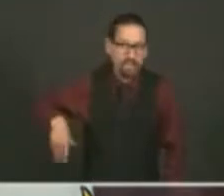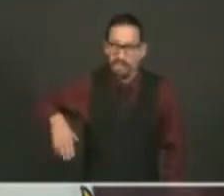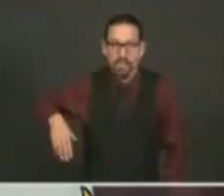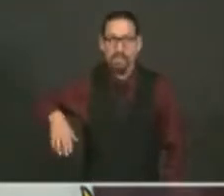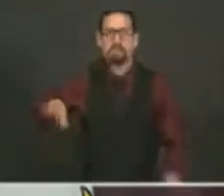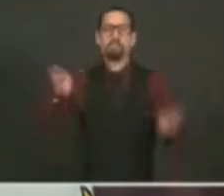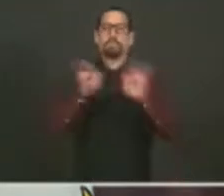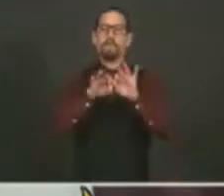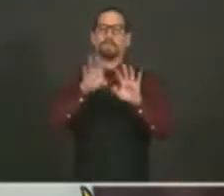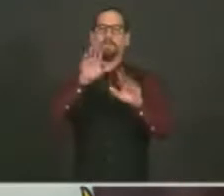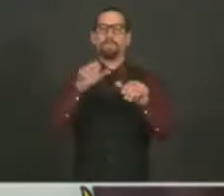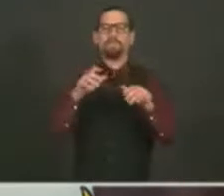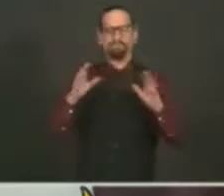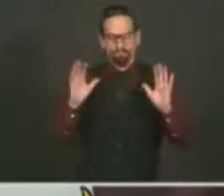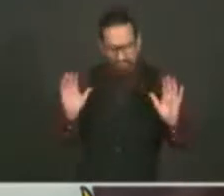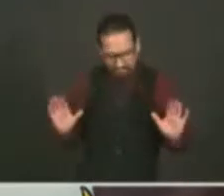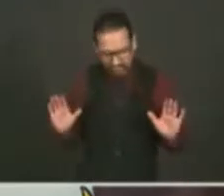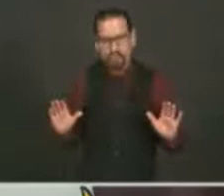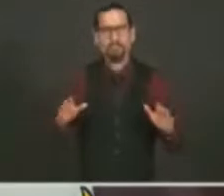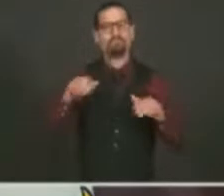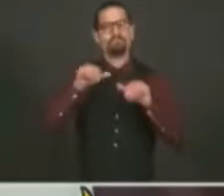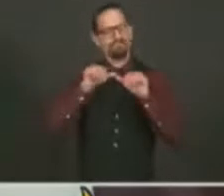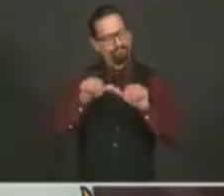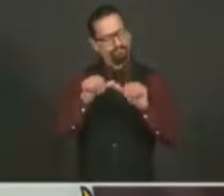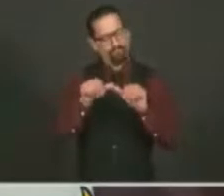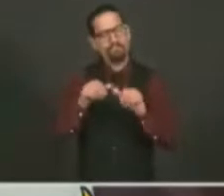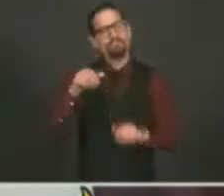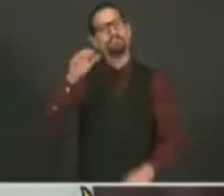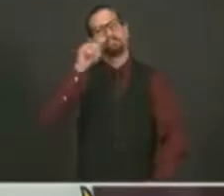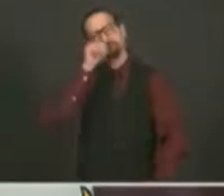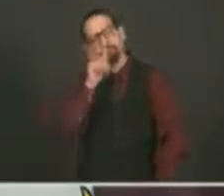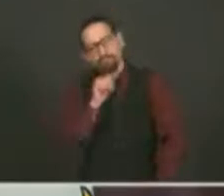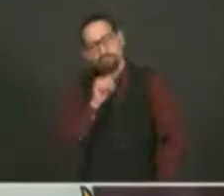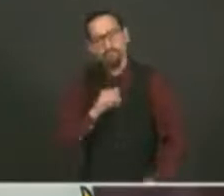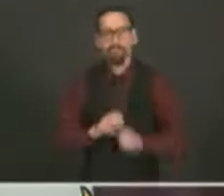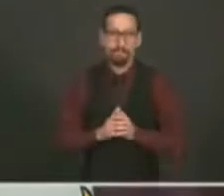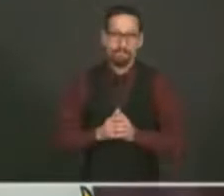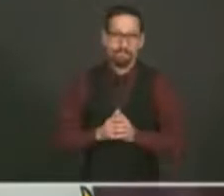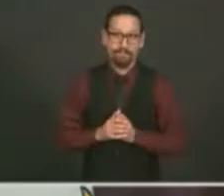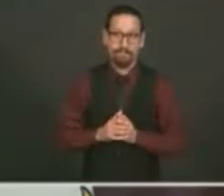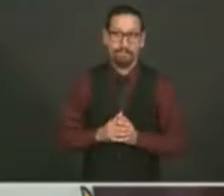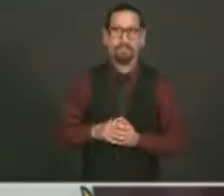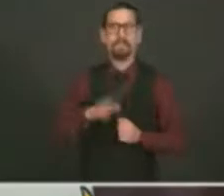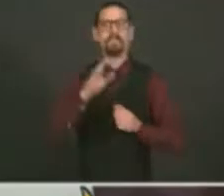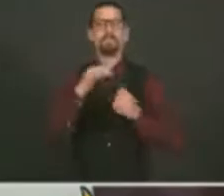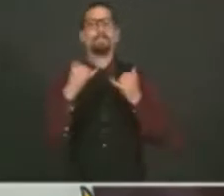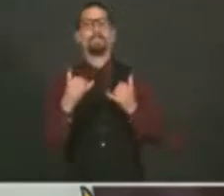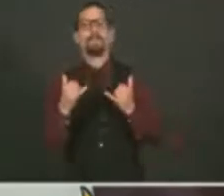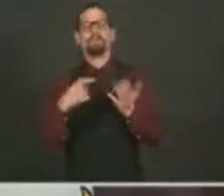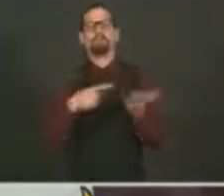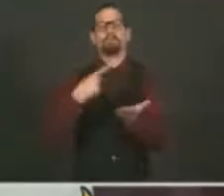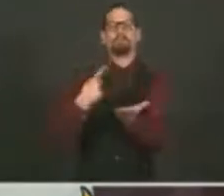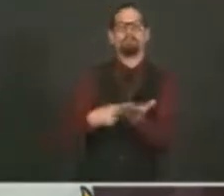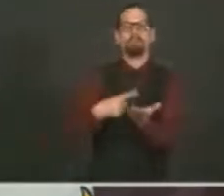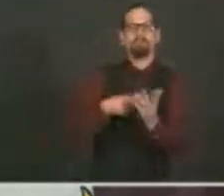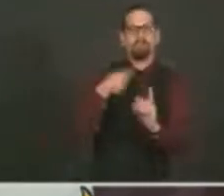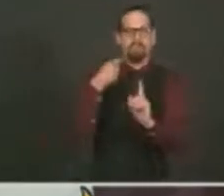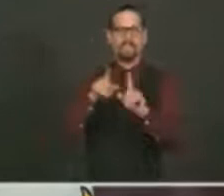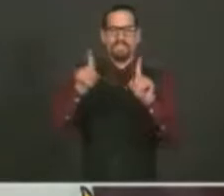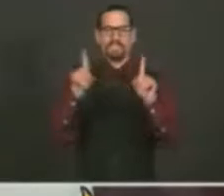word about testing, because testing is going to play a very big role in this next